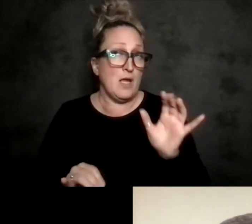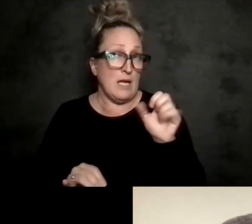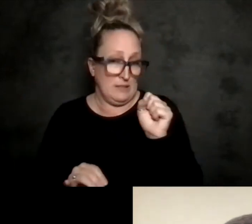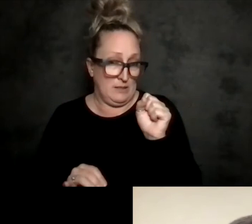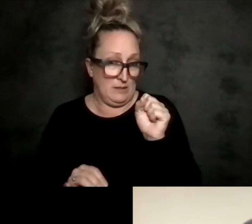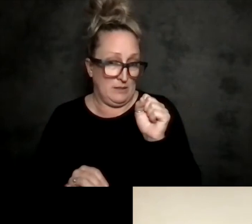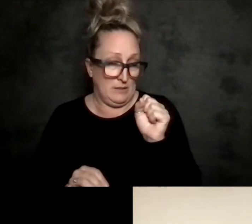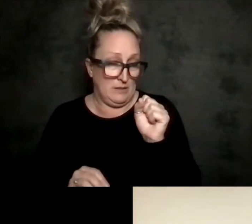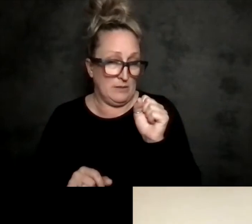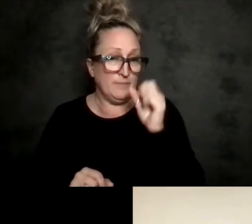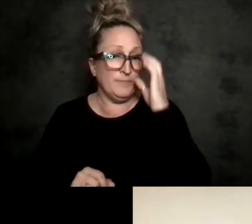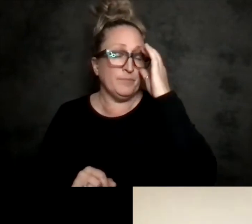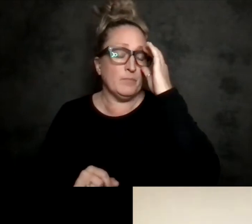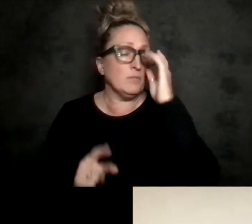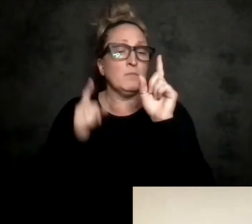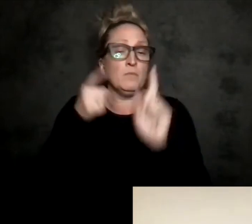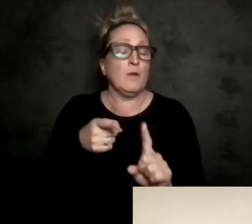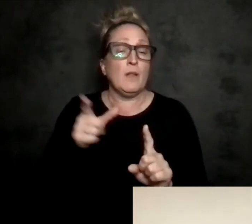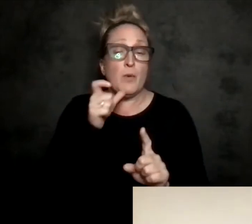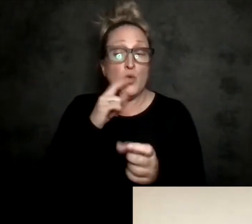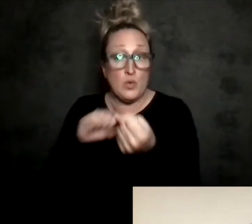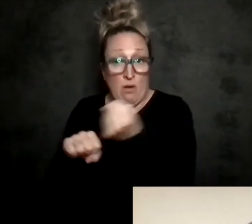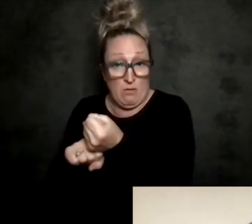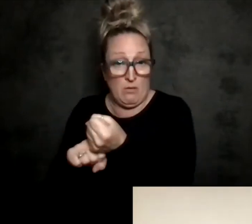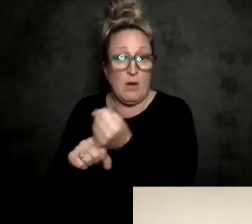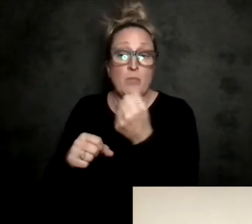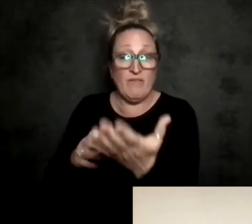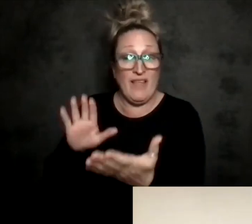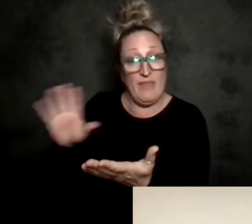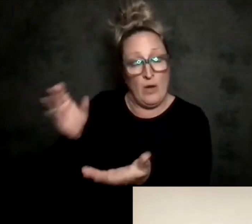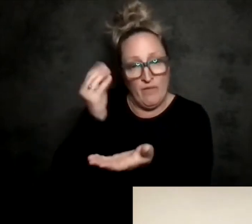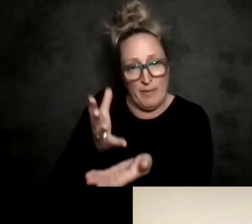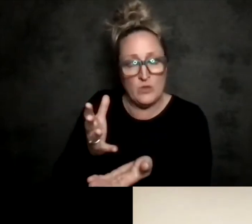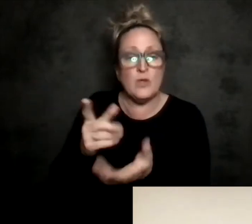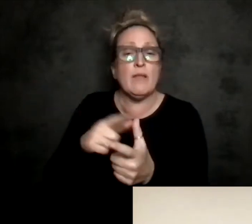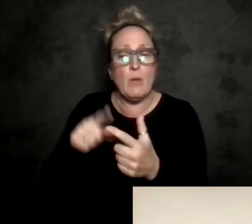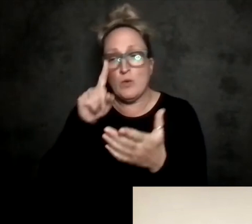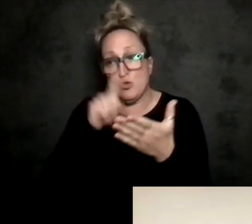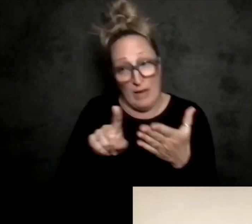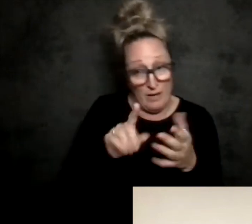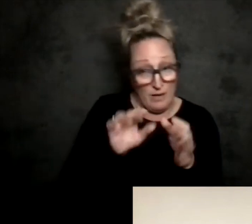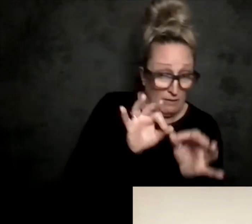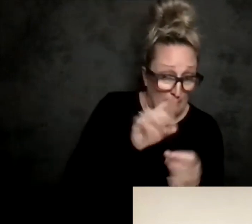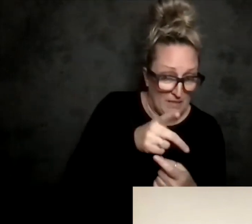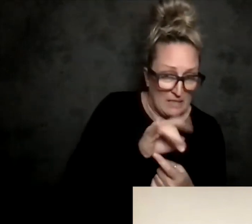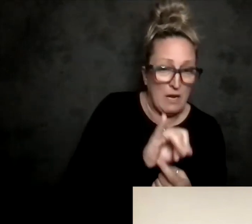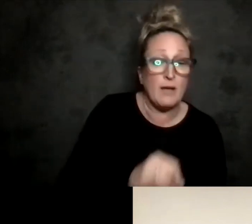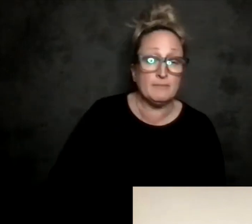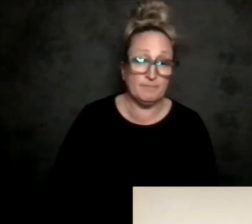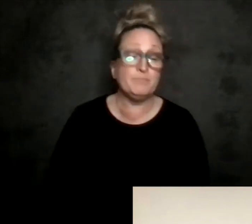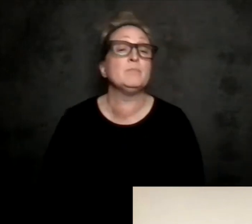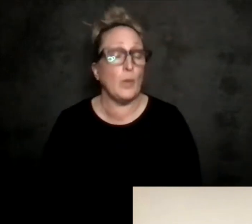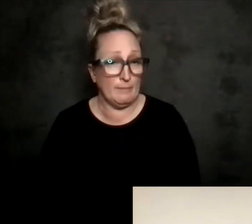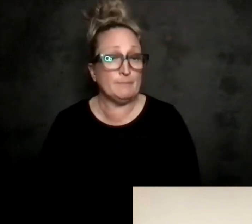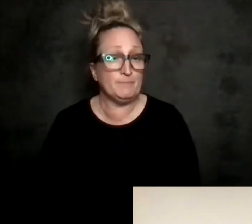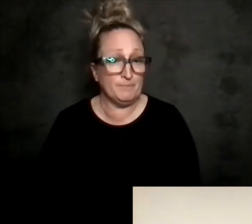Yes. Basically the person vouching for provides their information, and then we will check them in PDI. Okay,